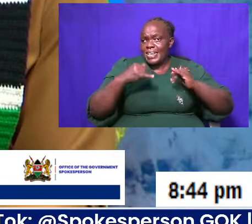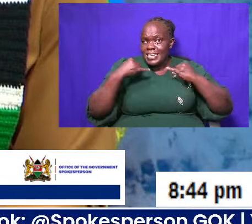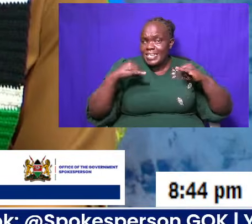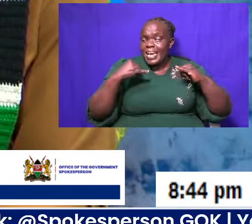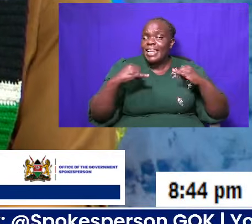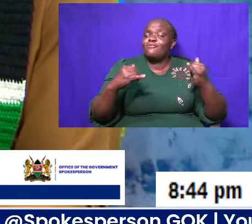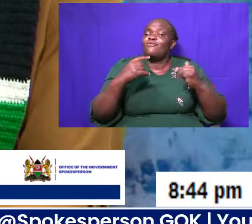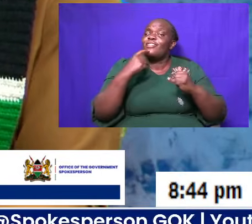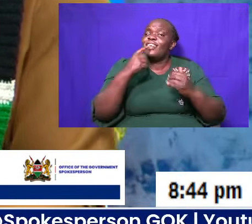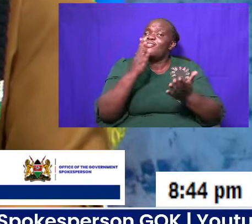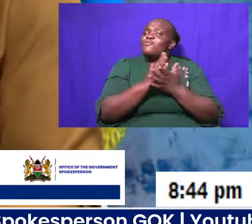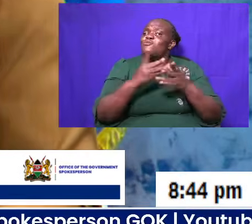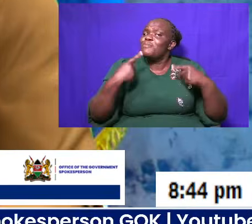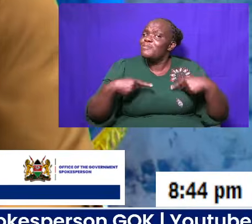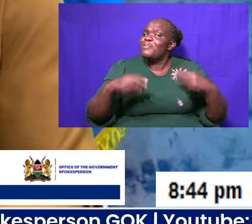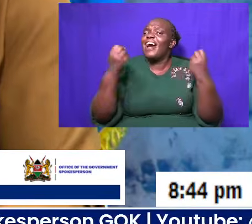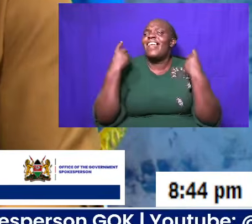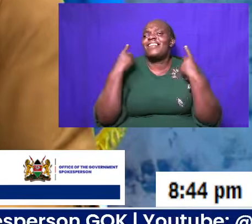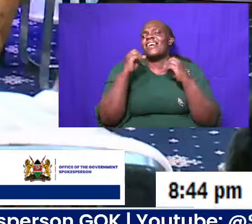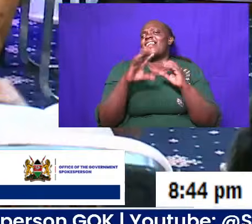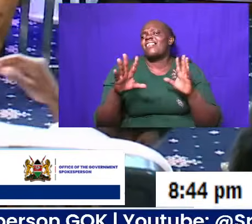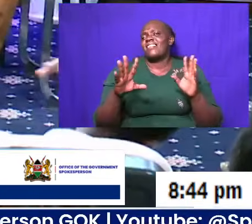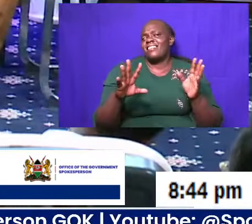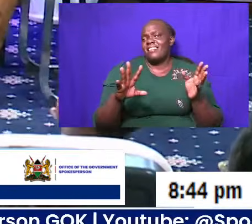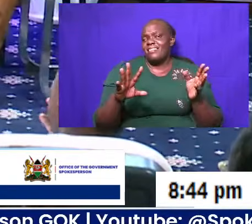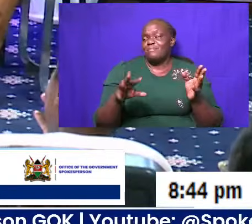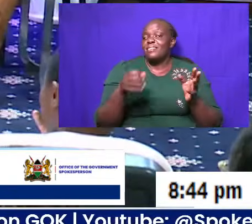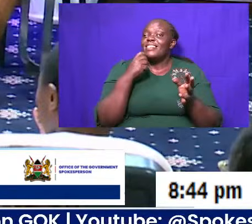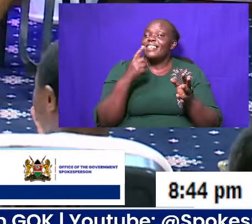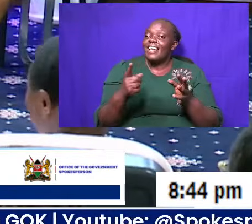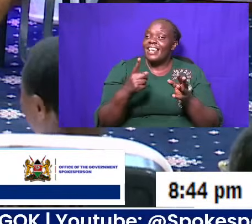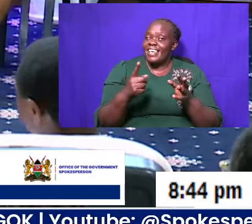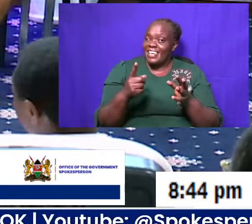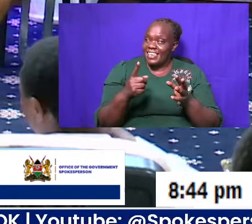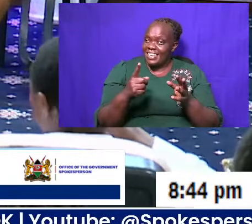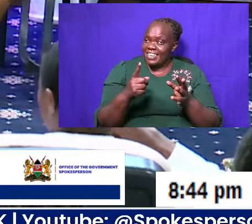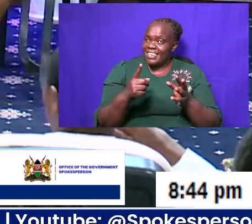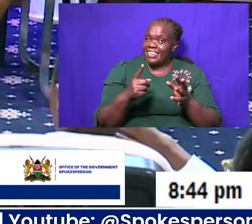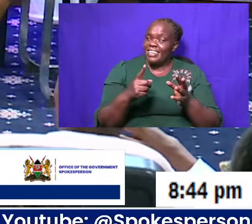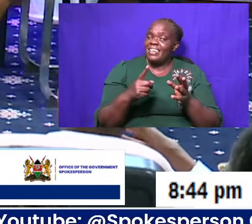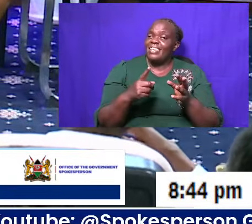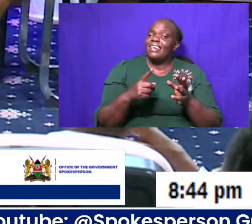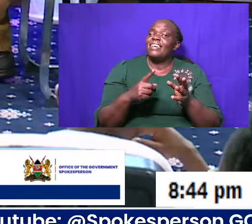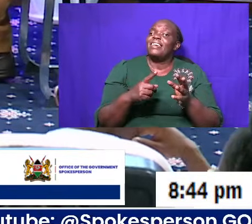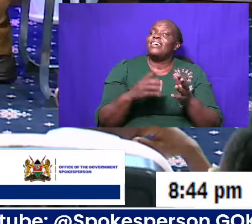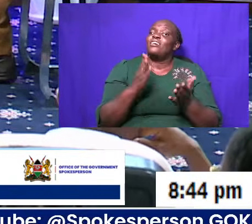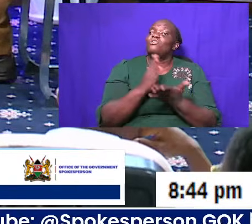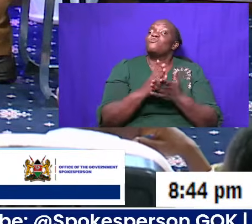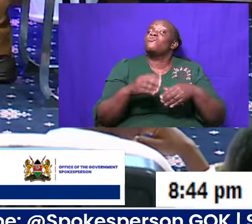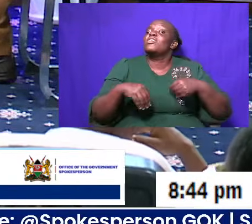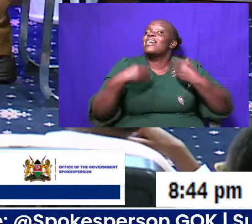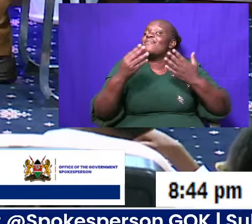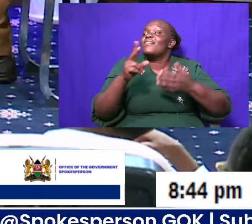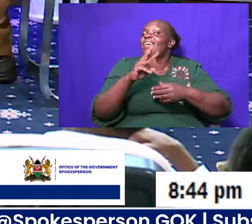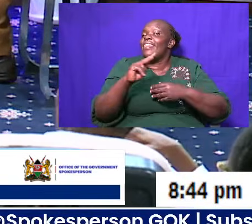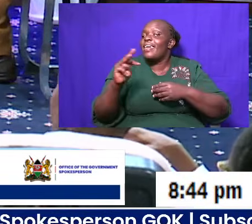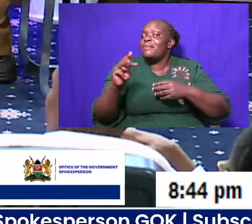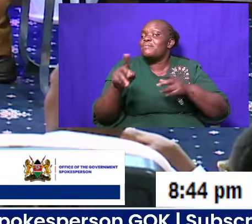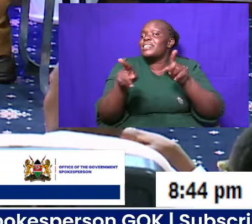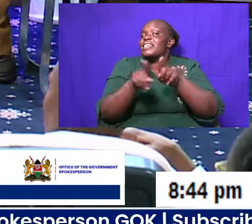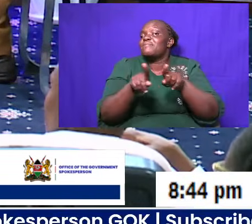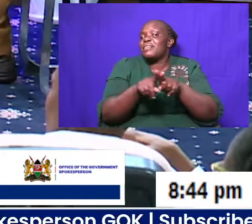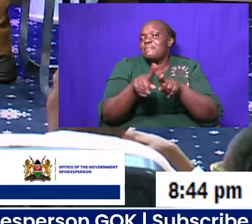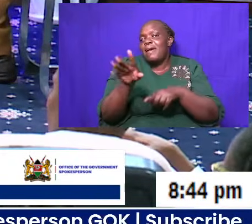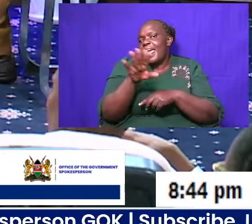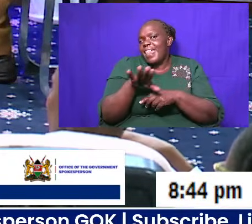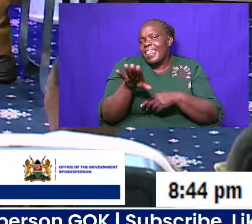are not understanding? No, I'm just saying that we are giving them the same thing.